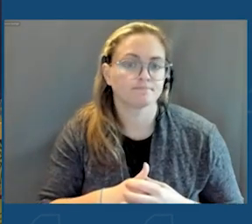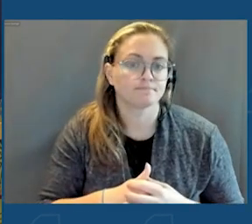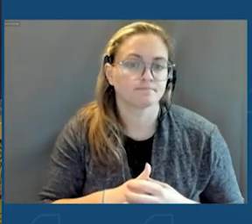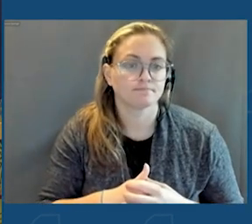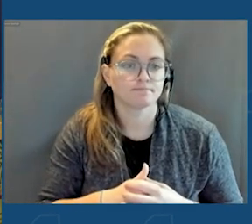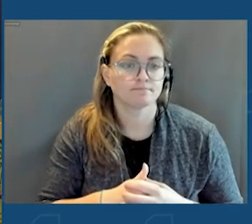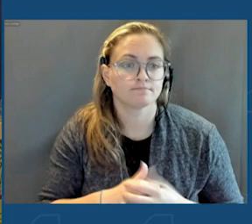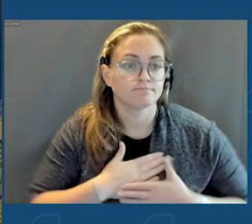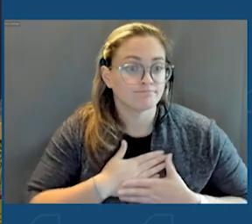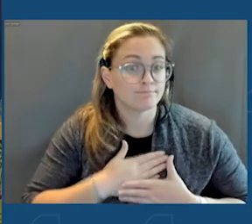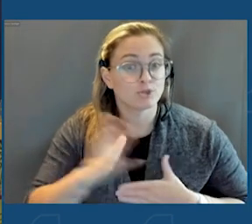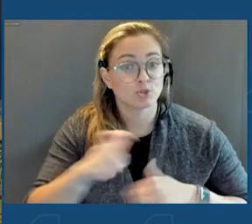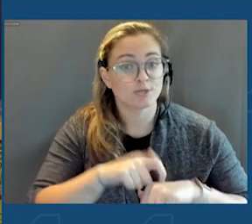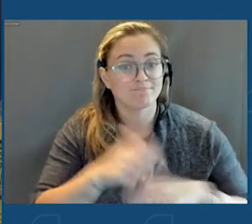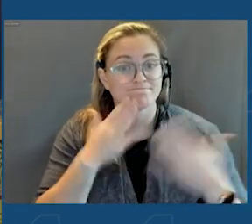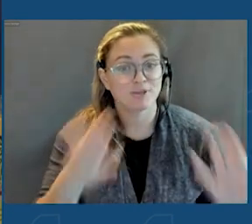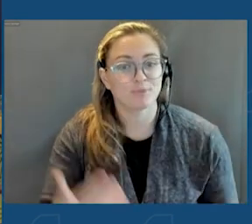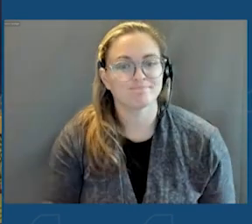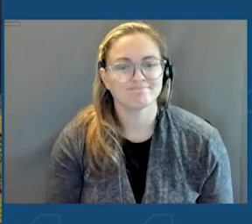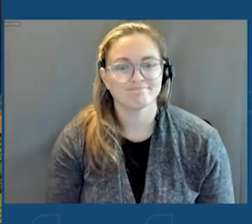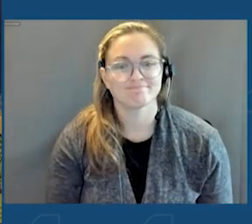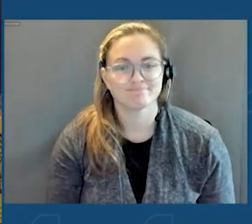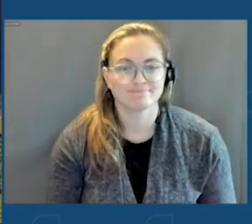I appreciate your time. Thank you so much.